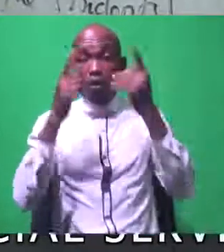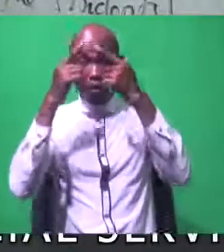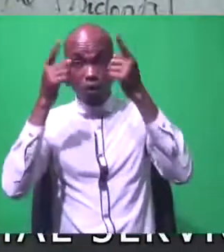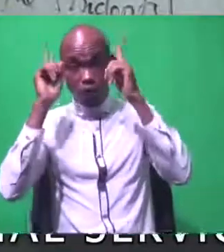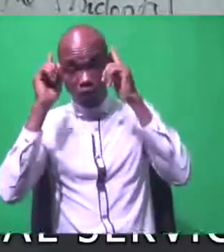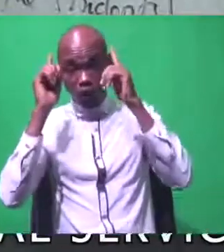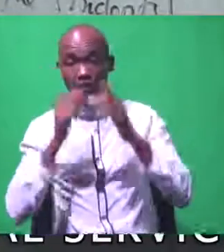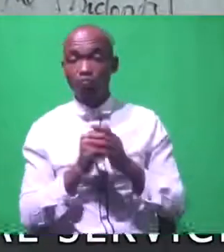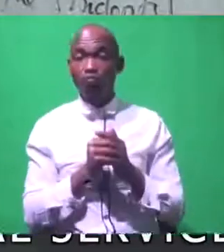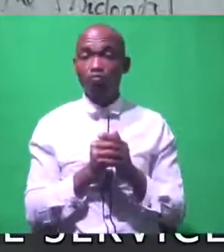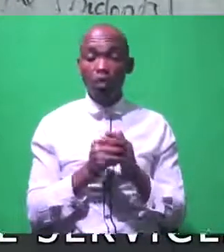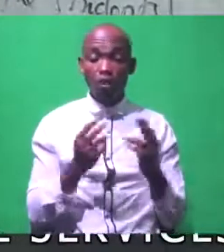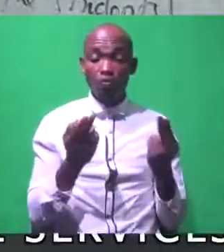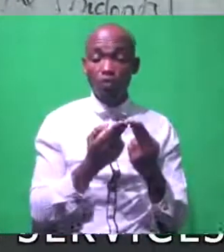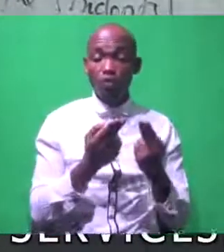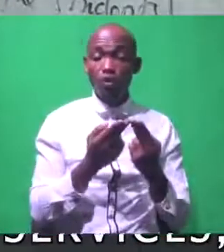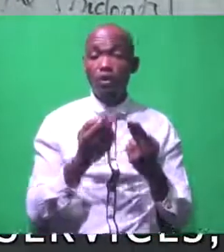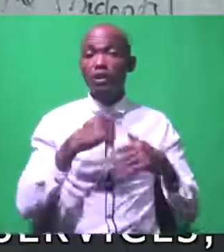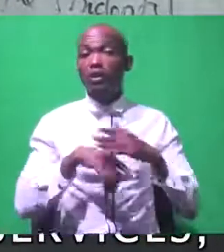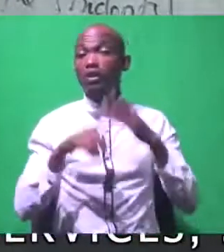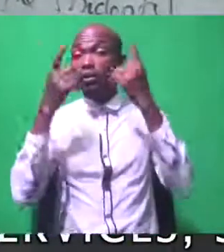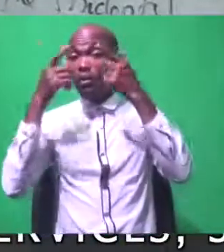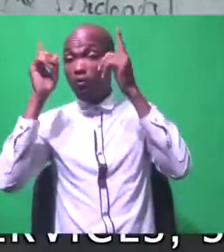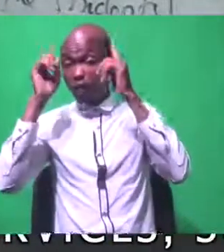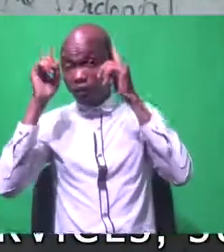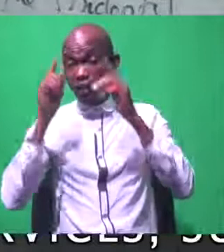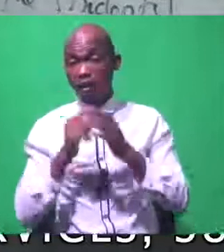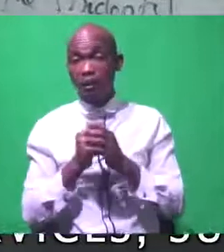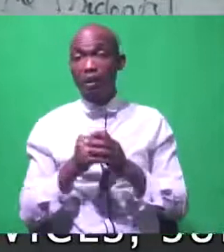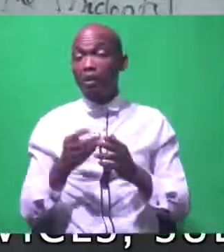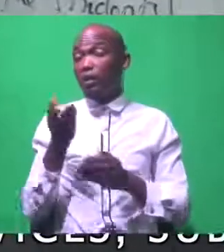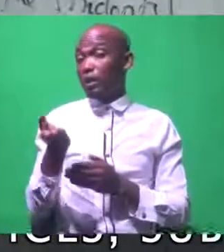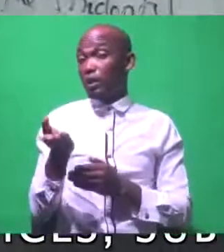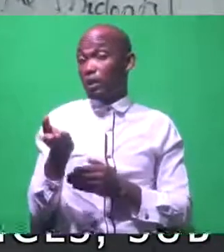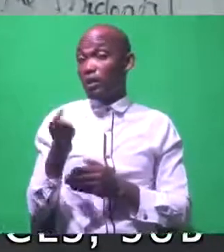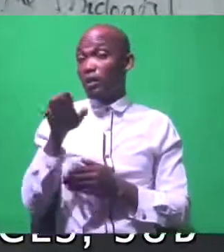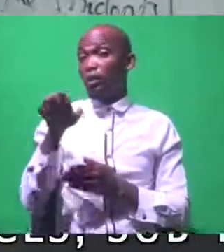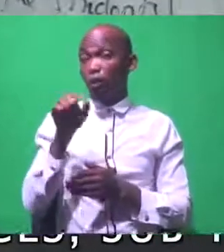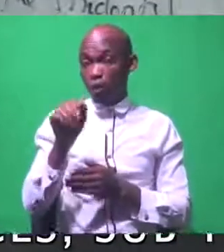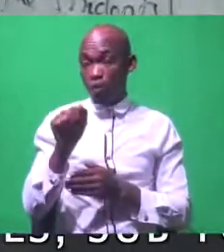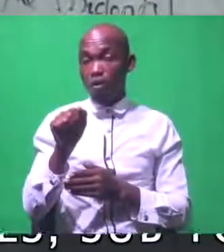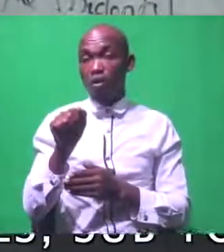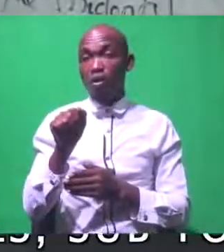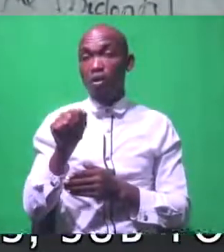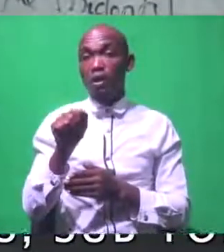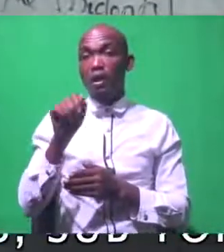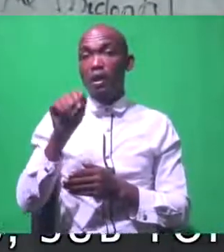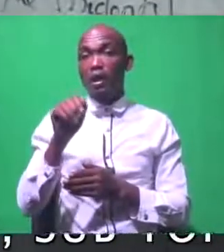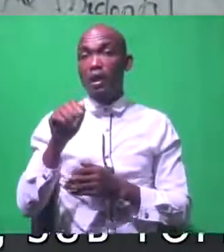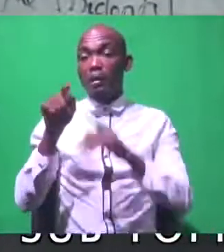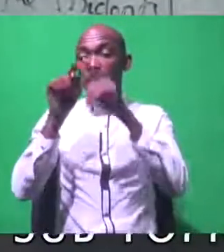The number is different from the universities. So this is what we call a